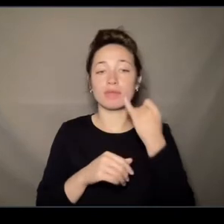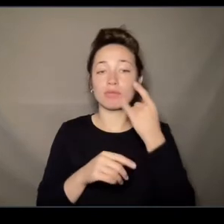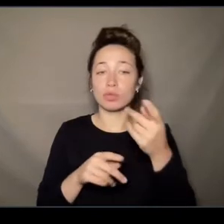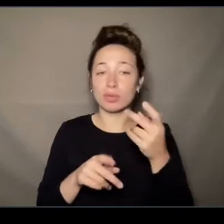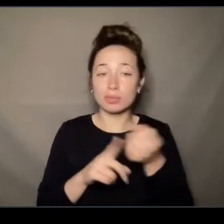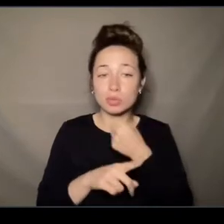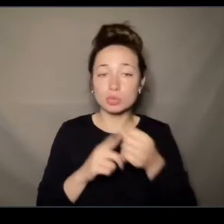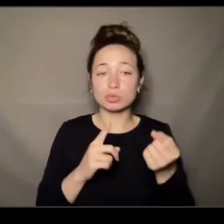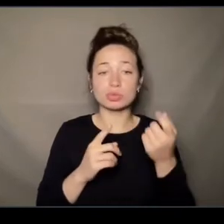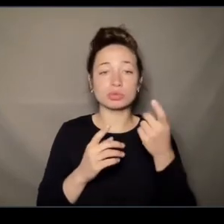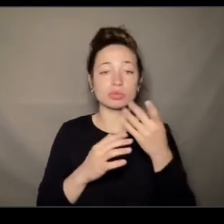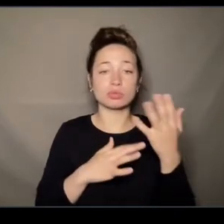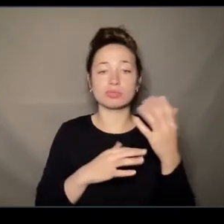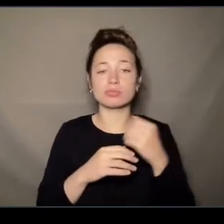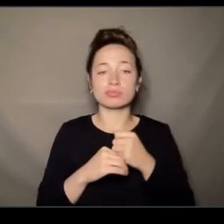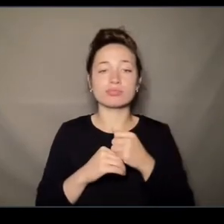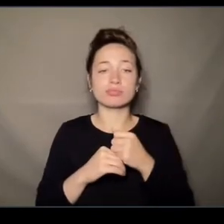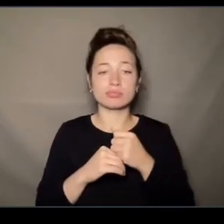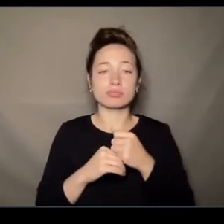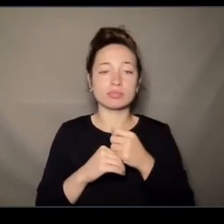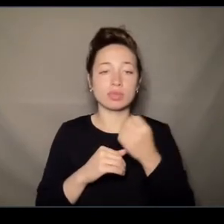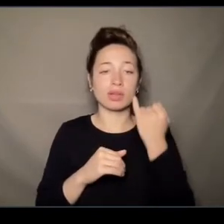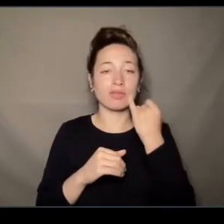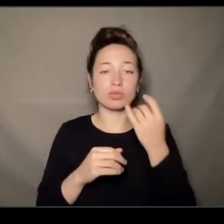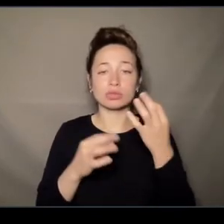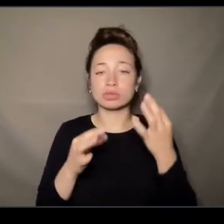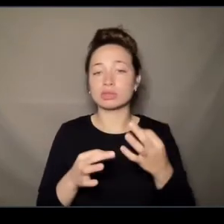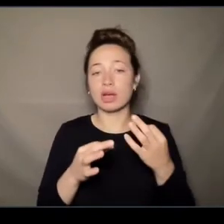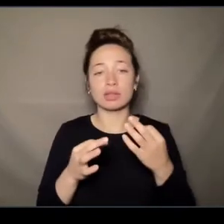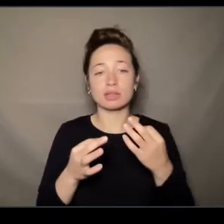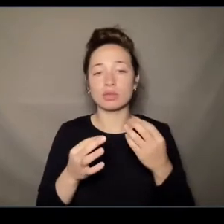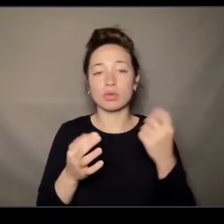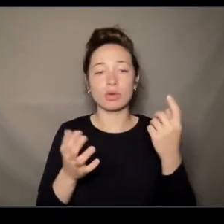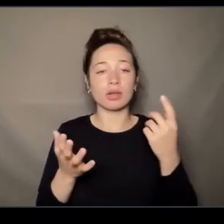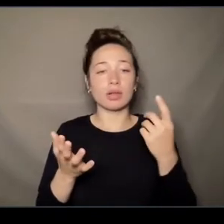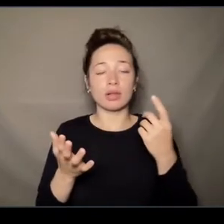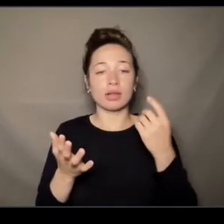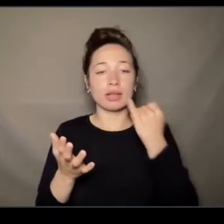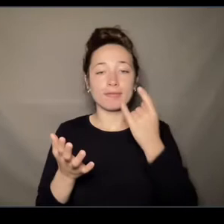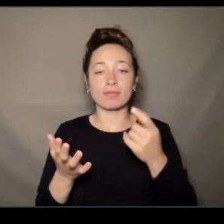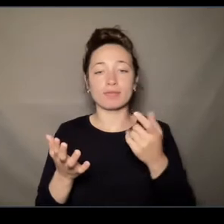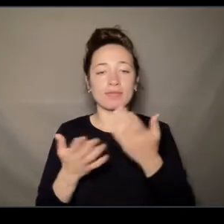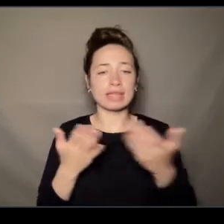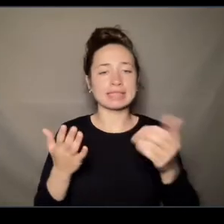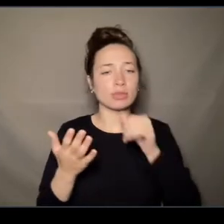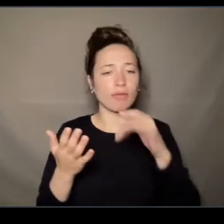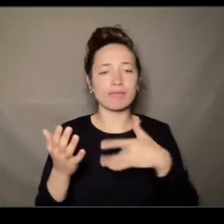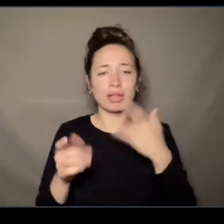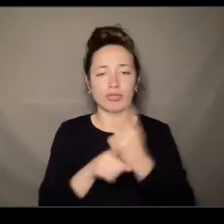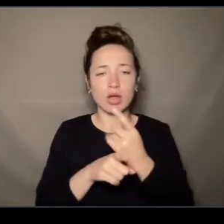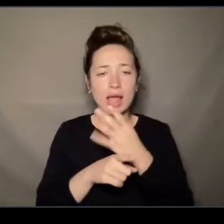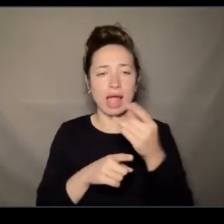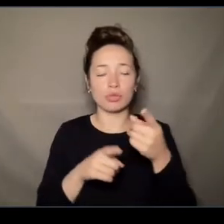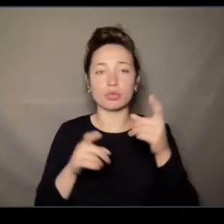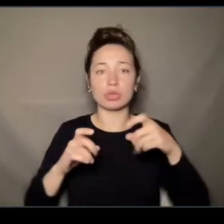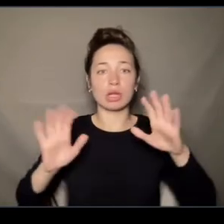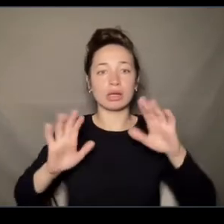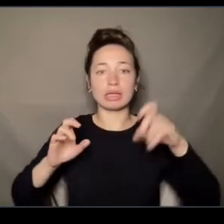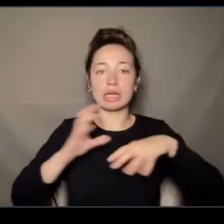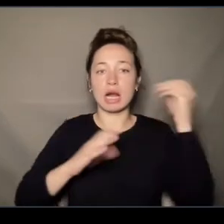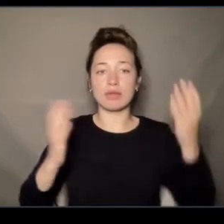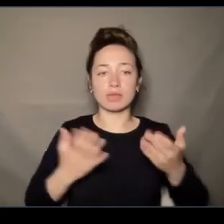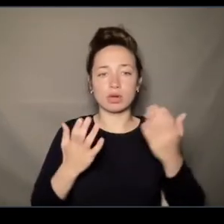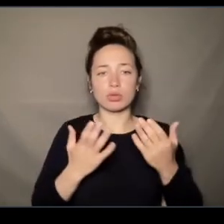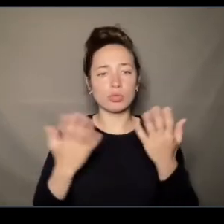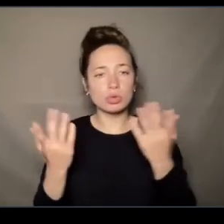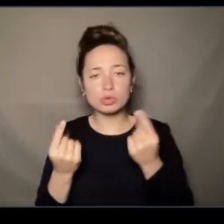that you need. So once you've decided you're being abused, or just things don't feel right and you're like, I need to get out of